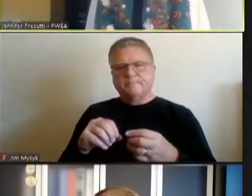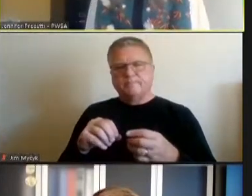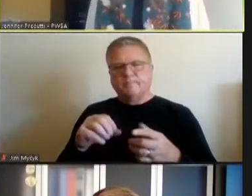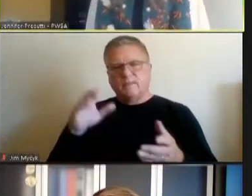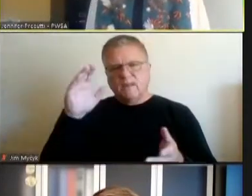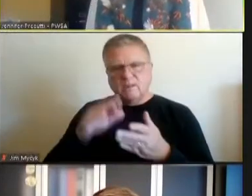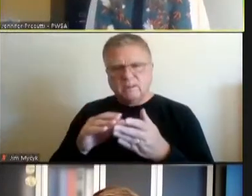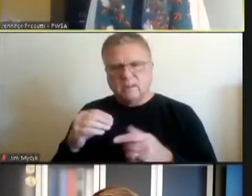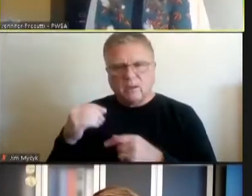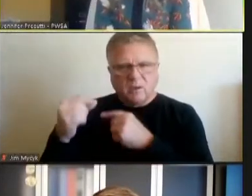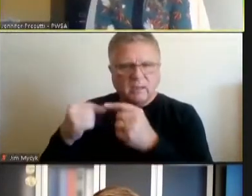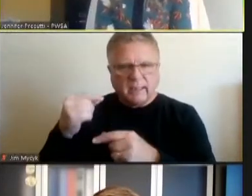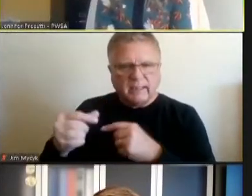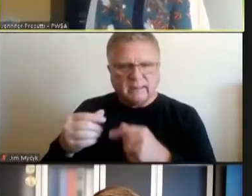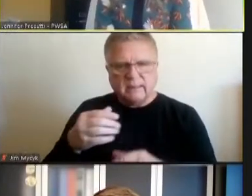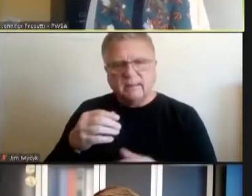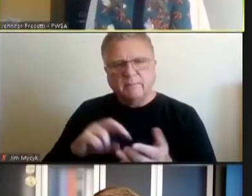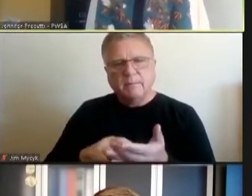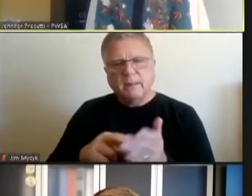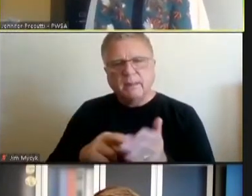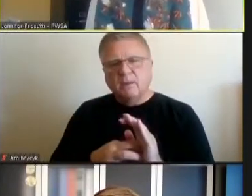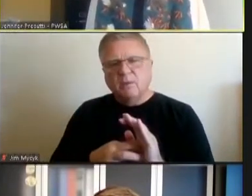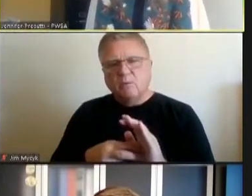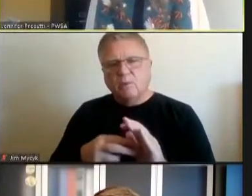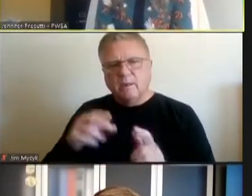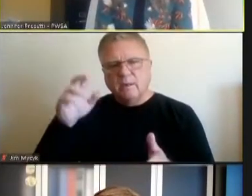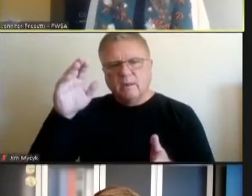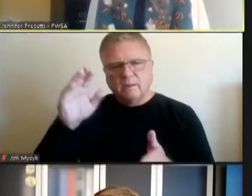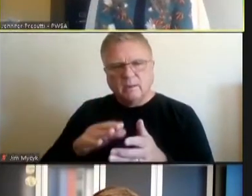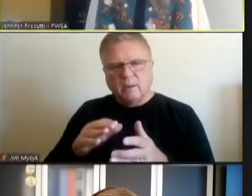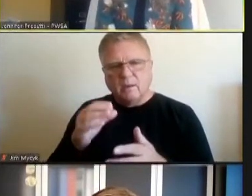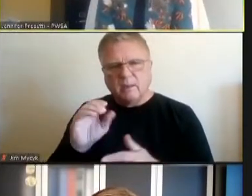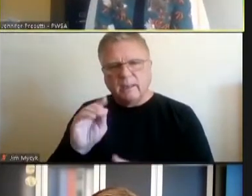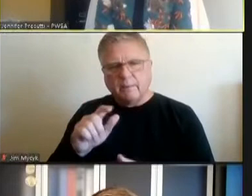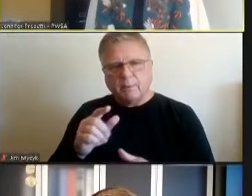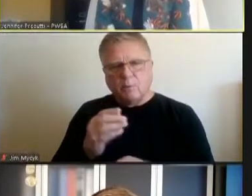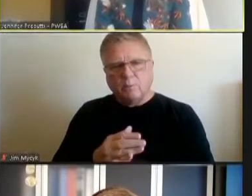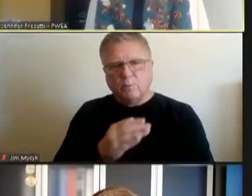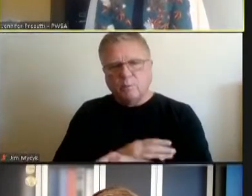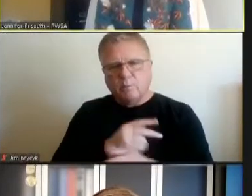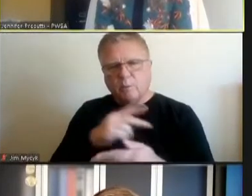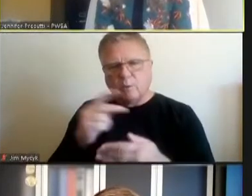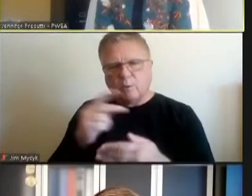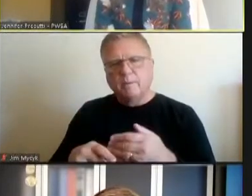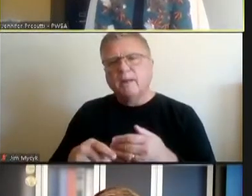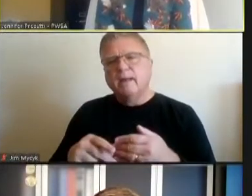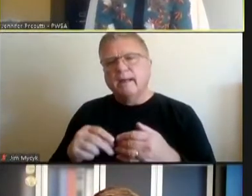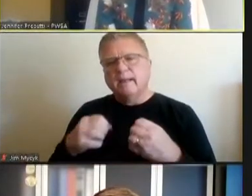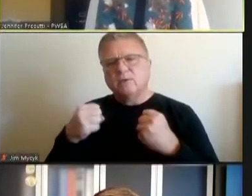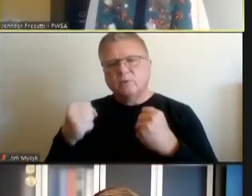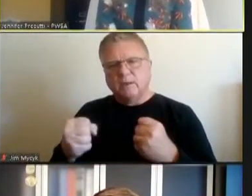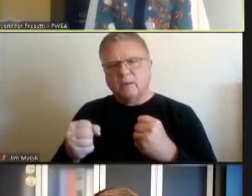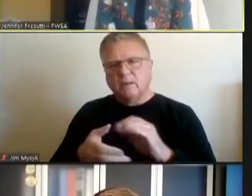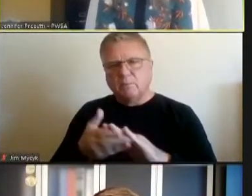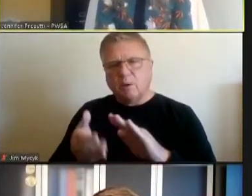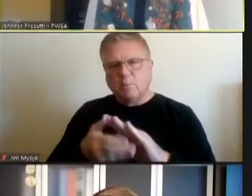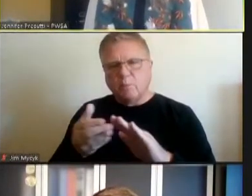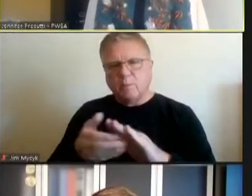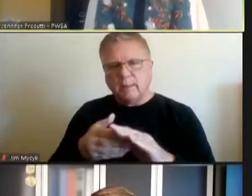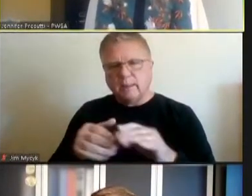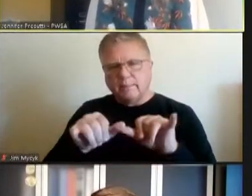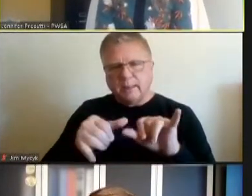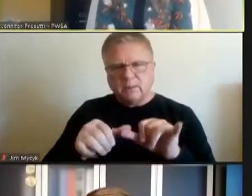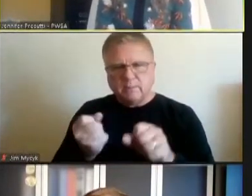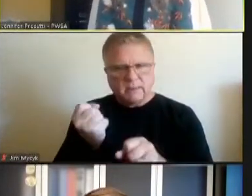our accelerated capital improvement program and by strengthening our operating metrics year over year. We are